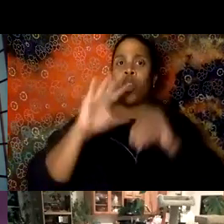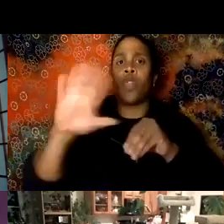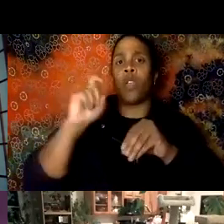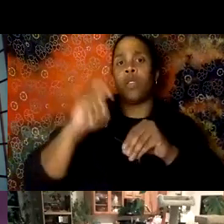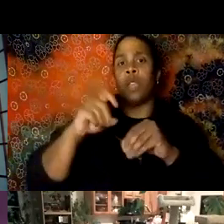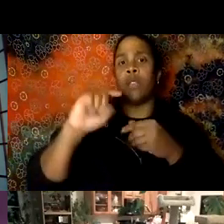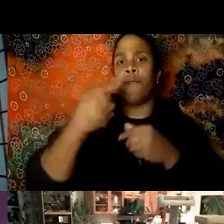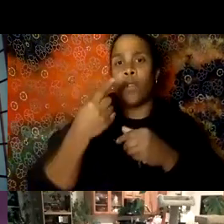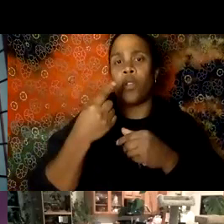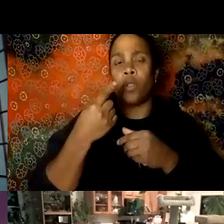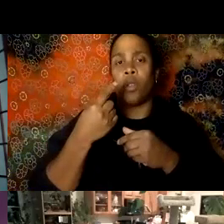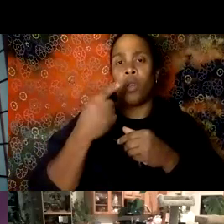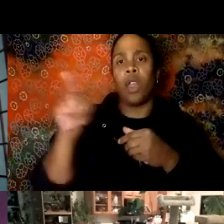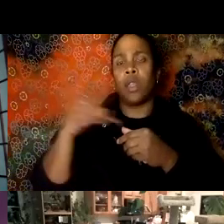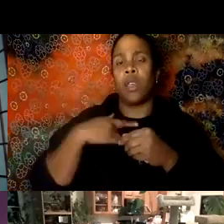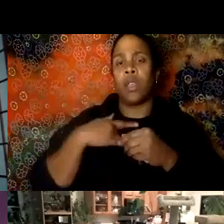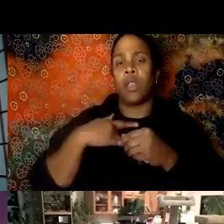care of themselves. They have a tendency to